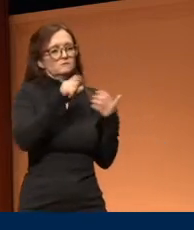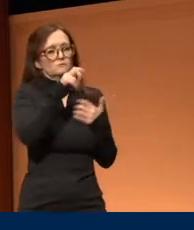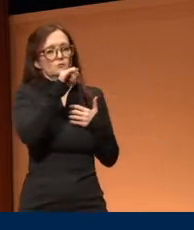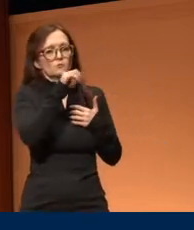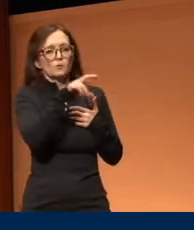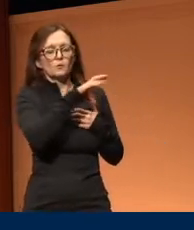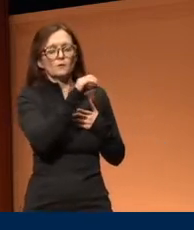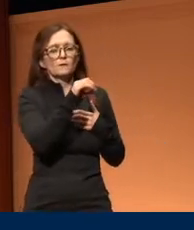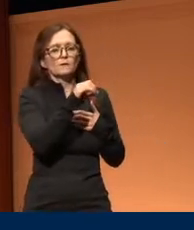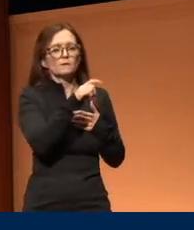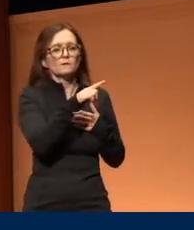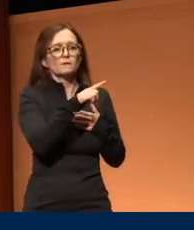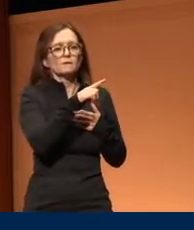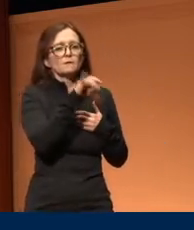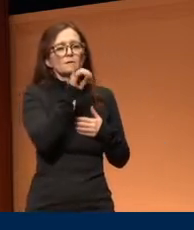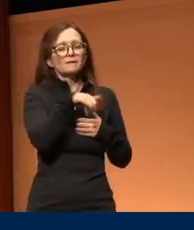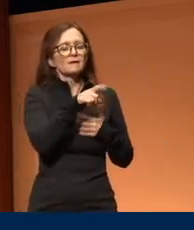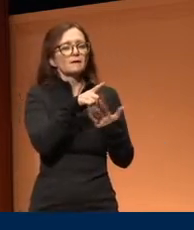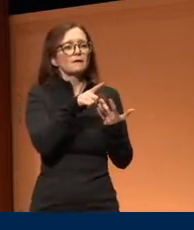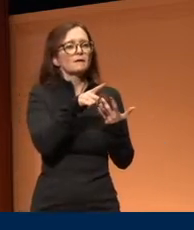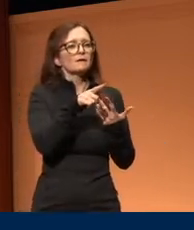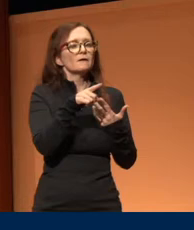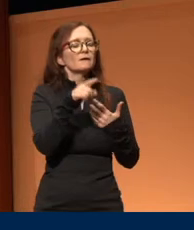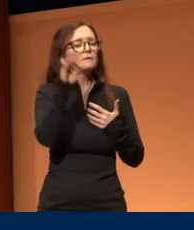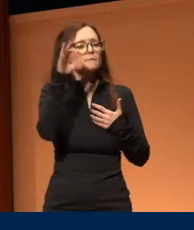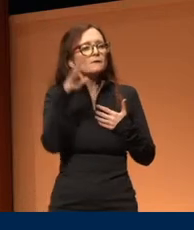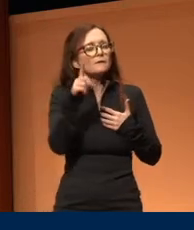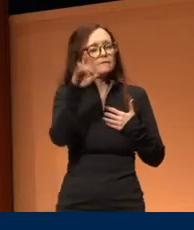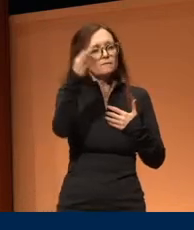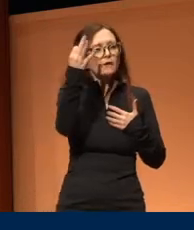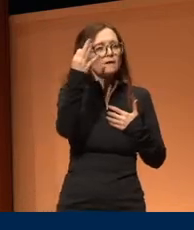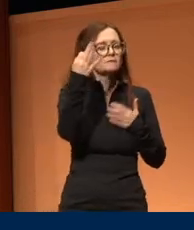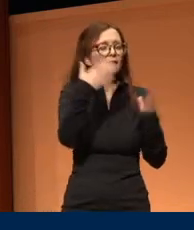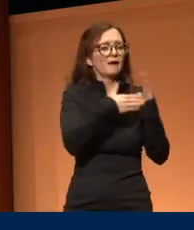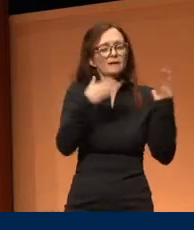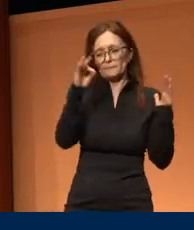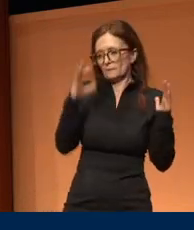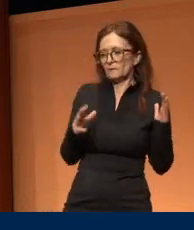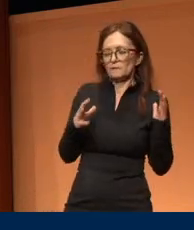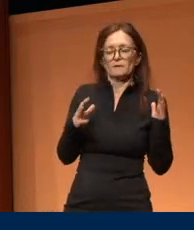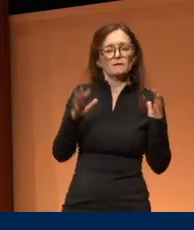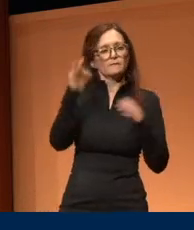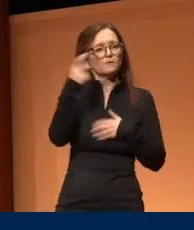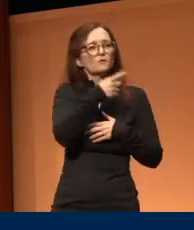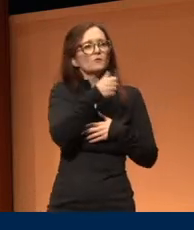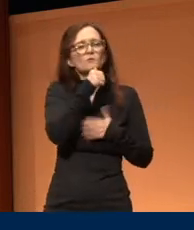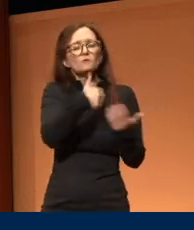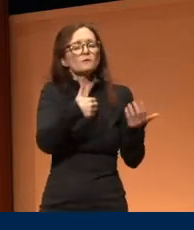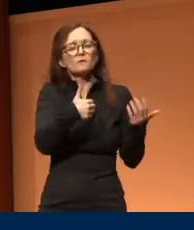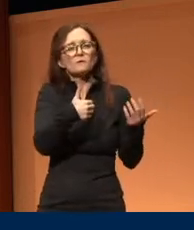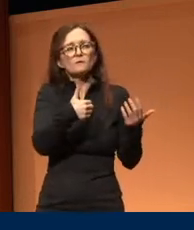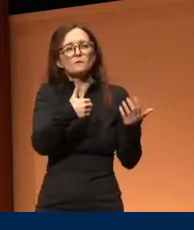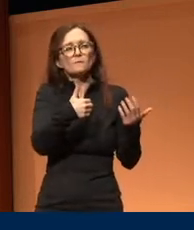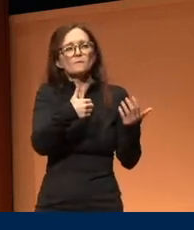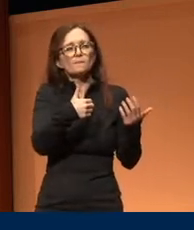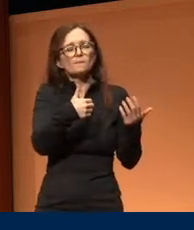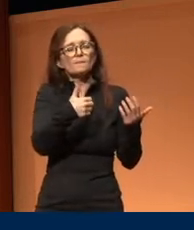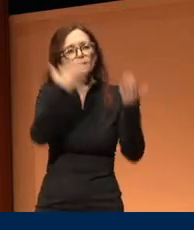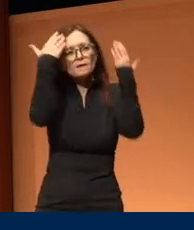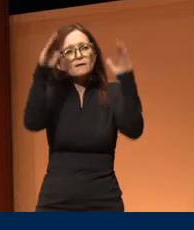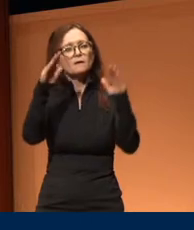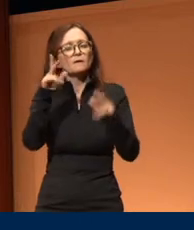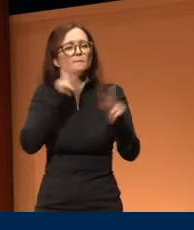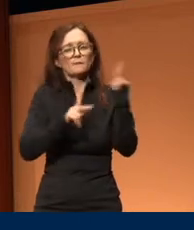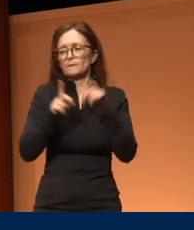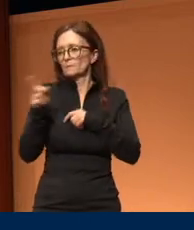somewhat anti-clerical culture that the French have, they didn't know the people